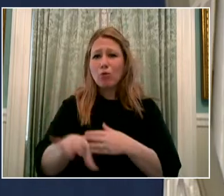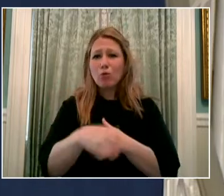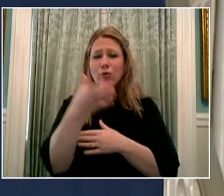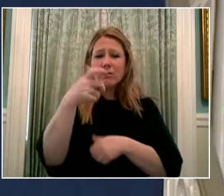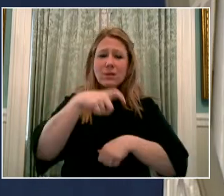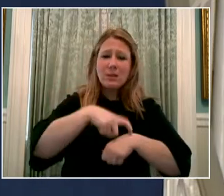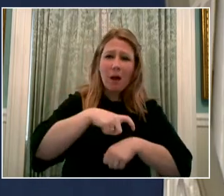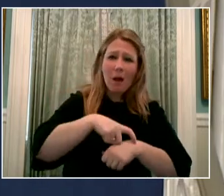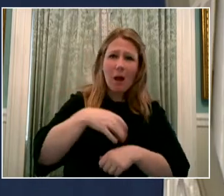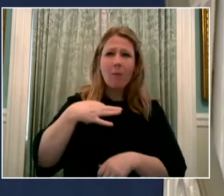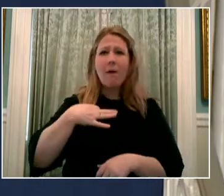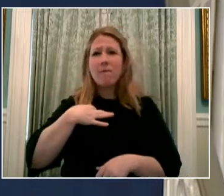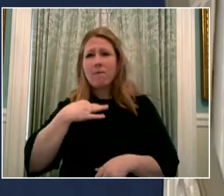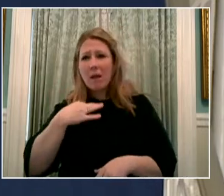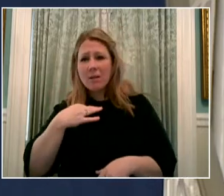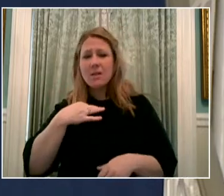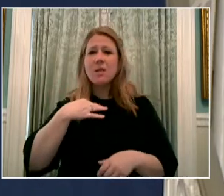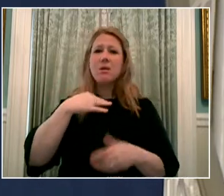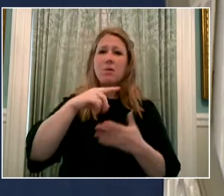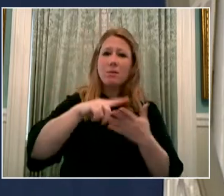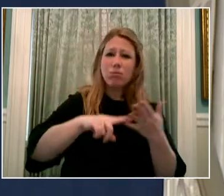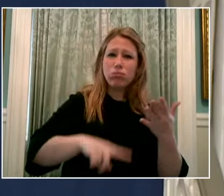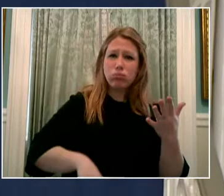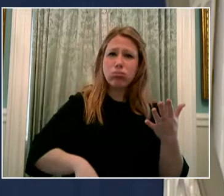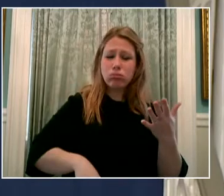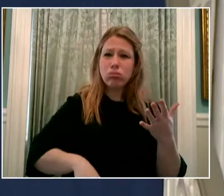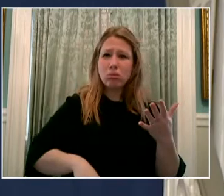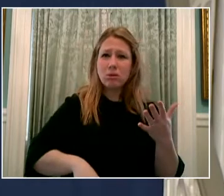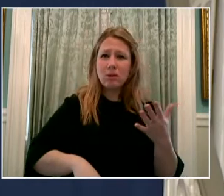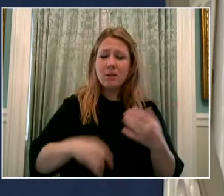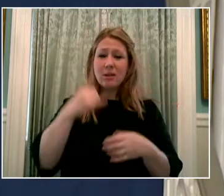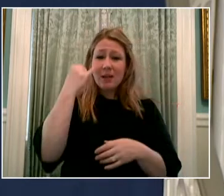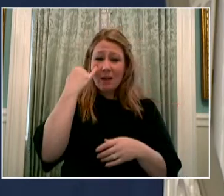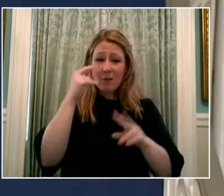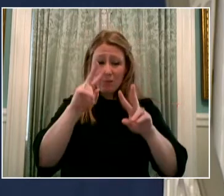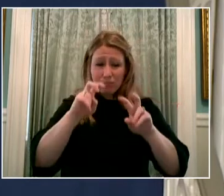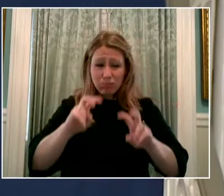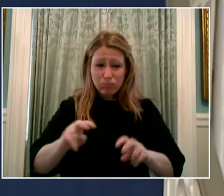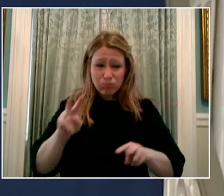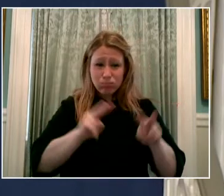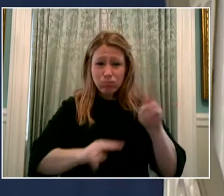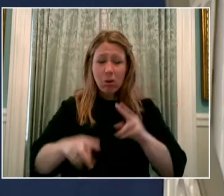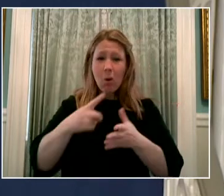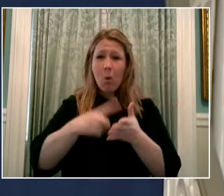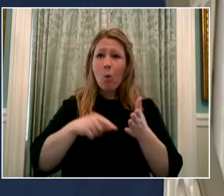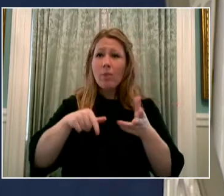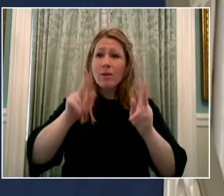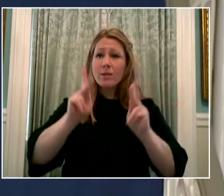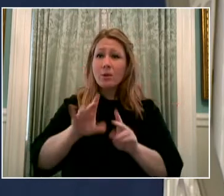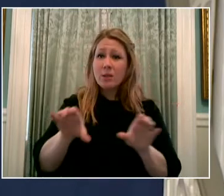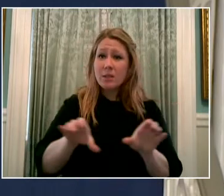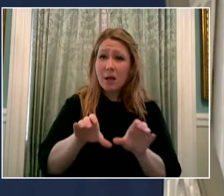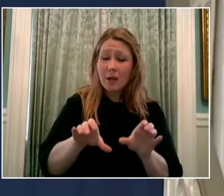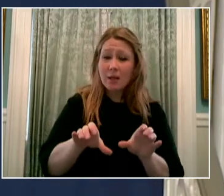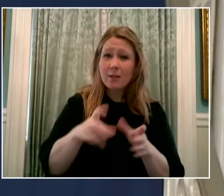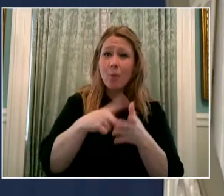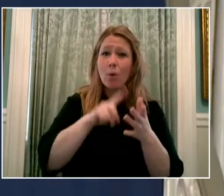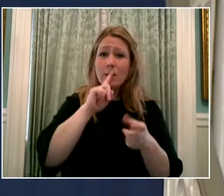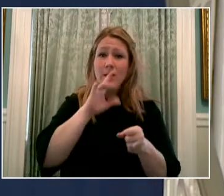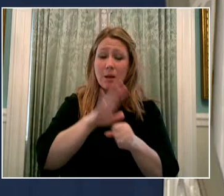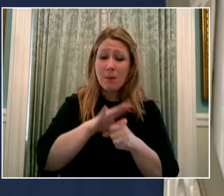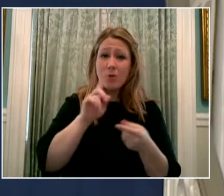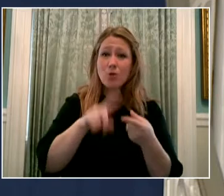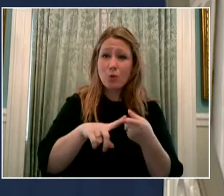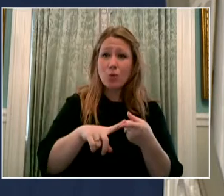at the children in boxing, you look at what this person has done and what he has committed himself to the city of New